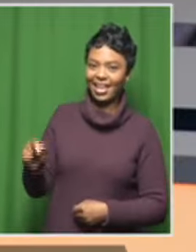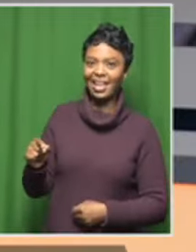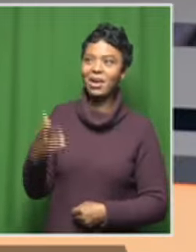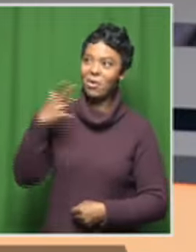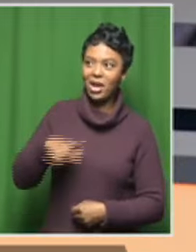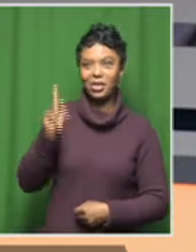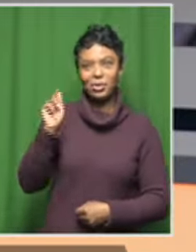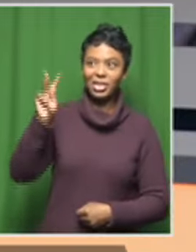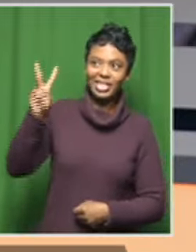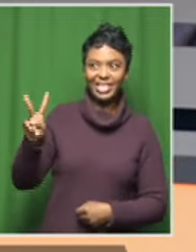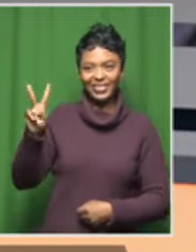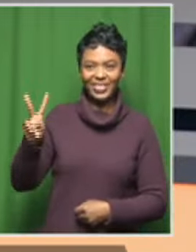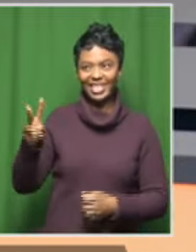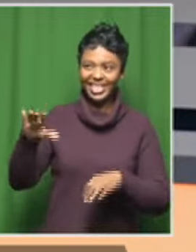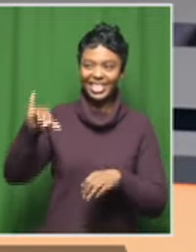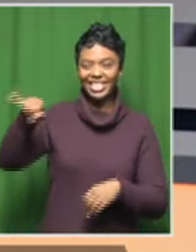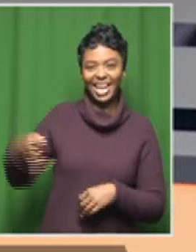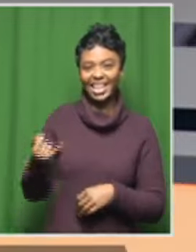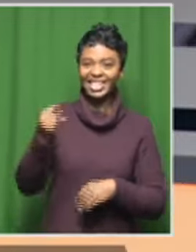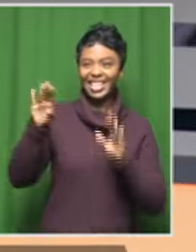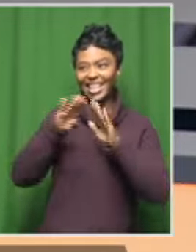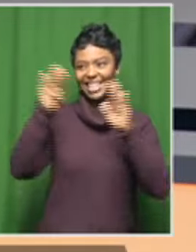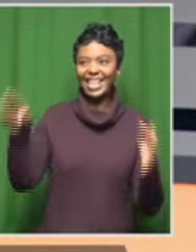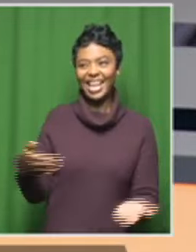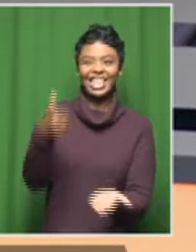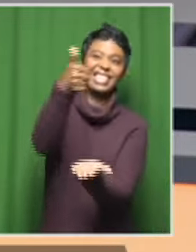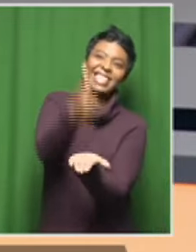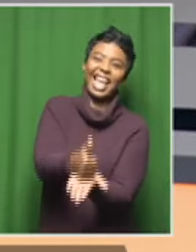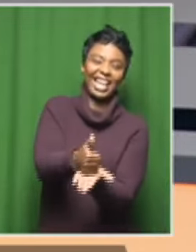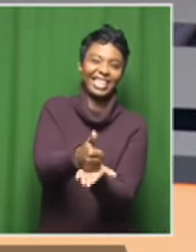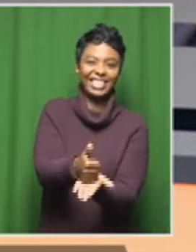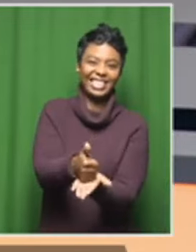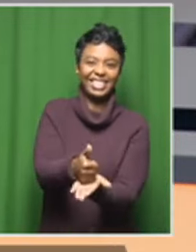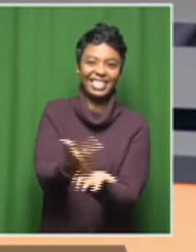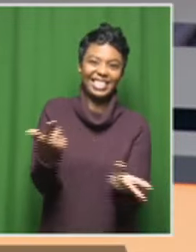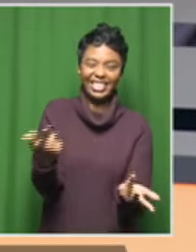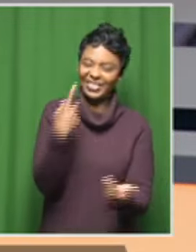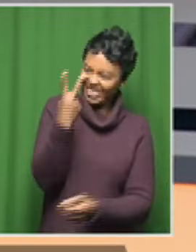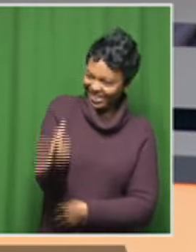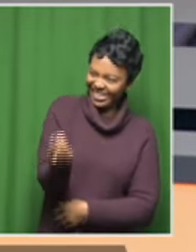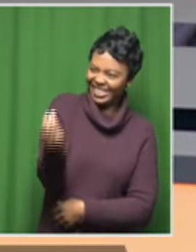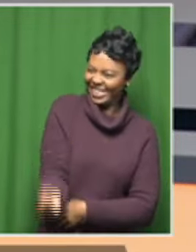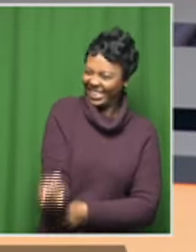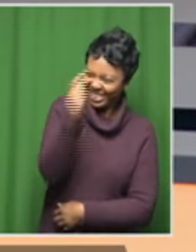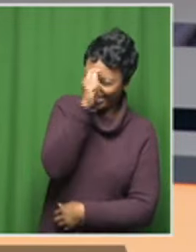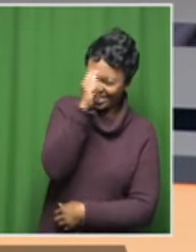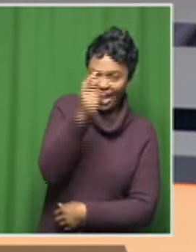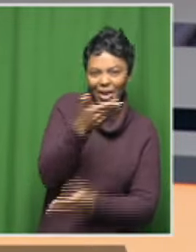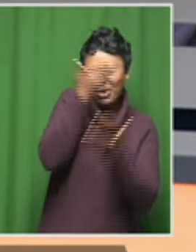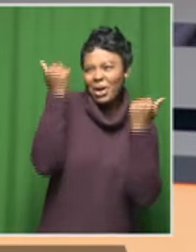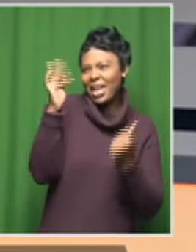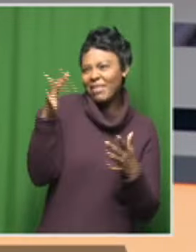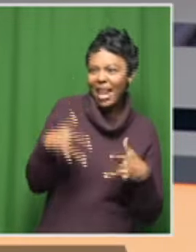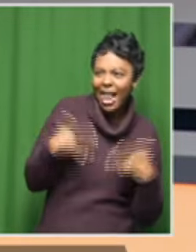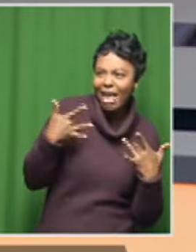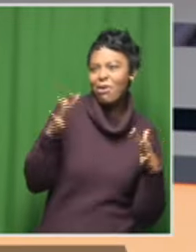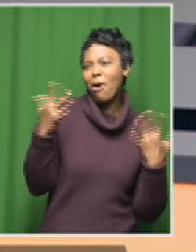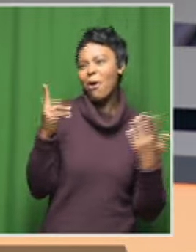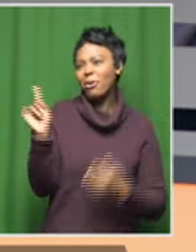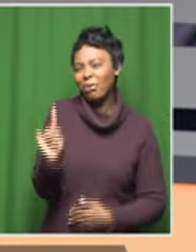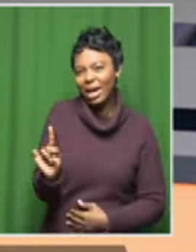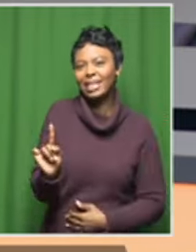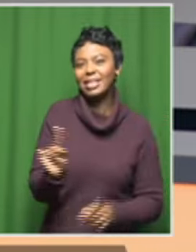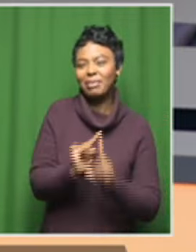on TV and he wanted to sit in this desk, and he came and he sat there, and I mean, I don't know if the little guy's still alive, but I mean, that was just such a